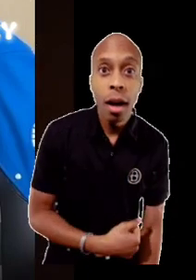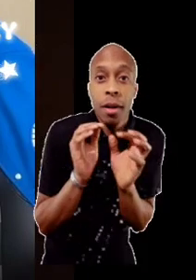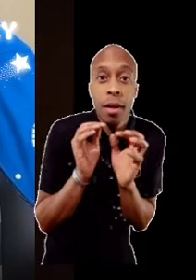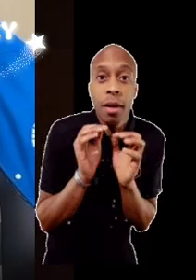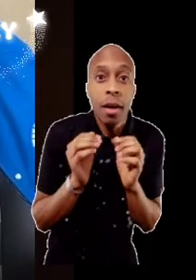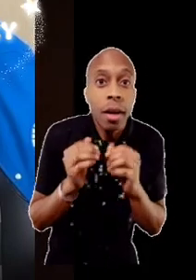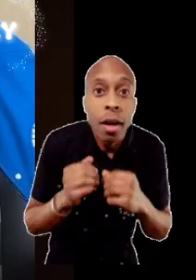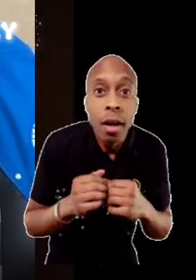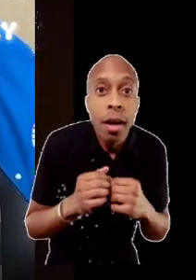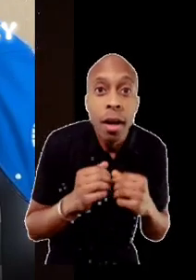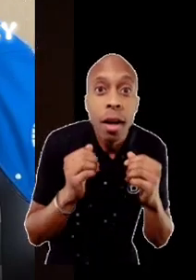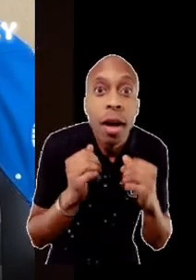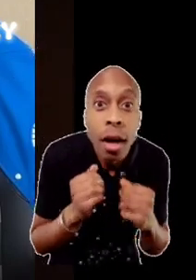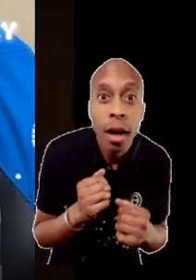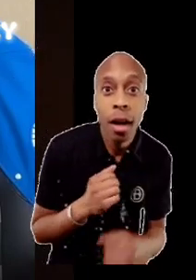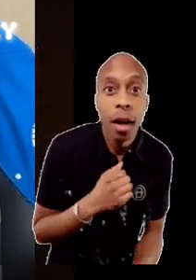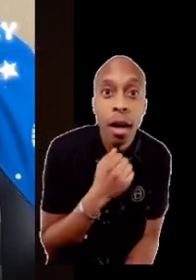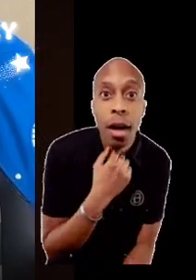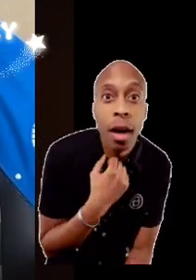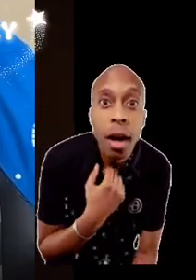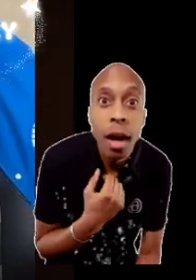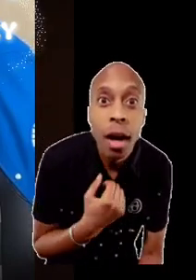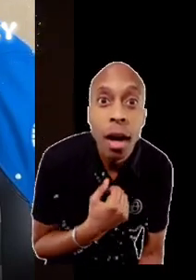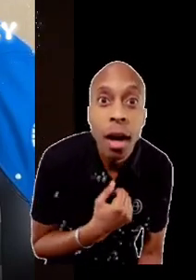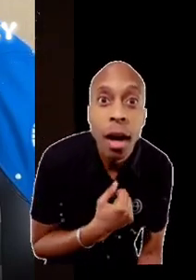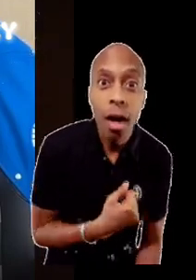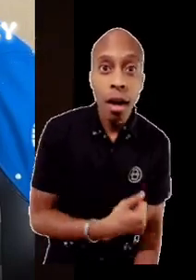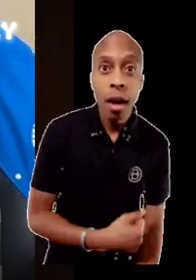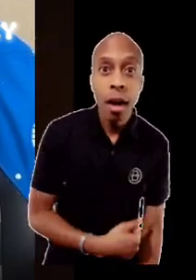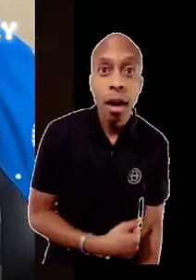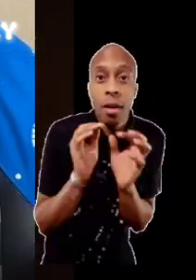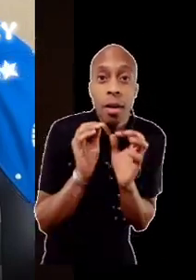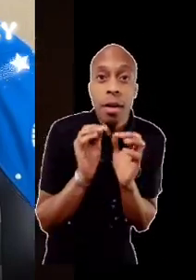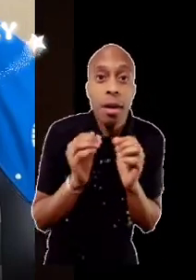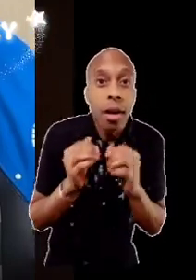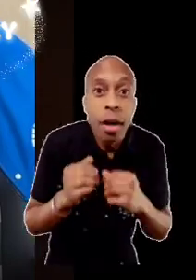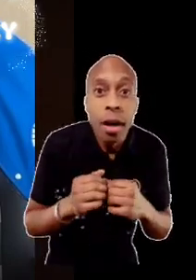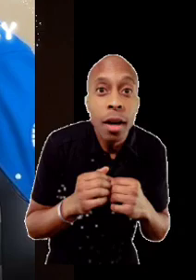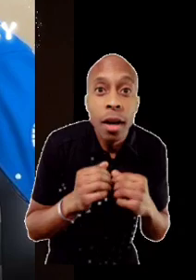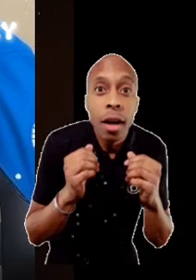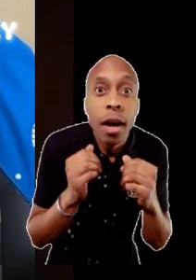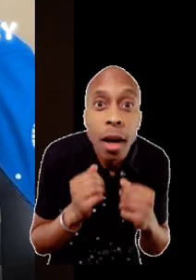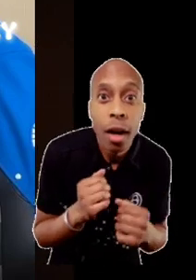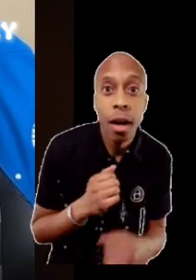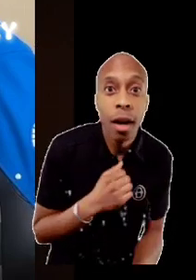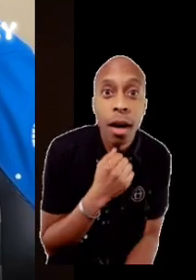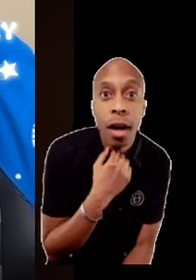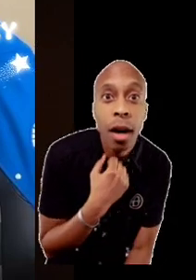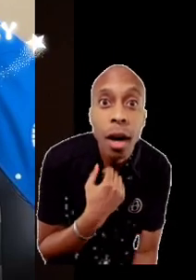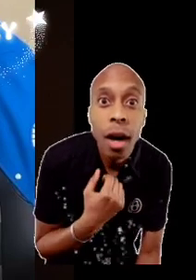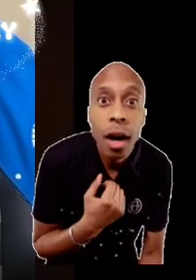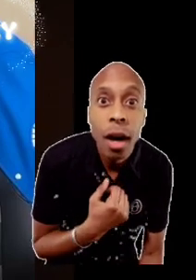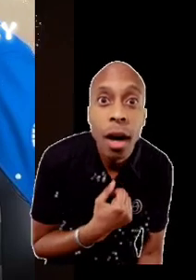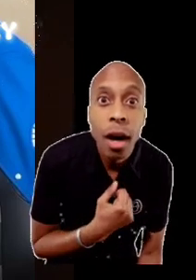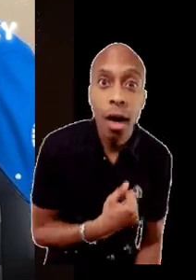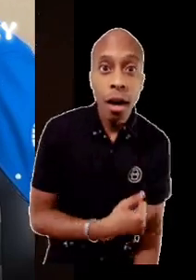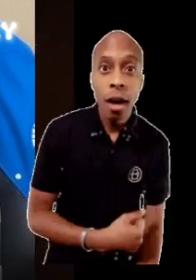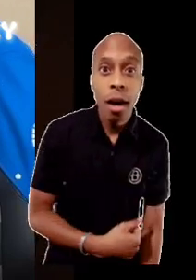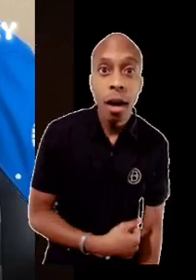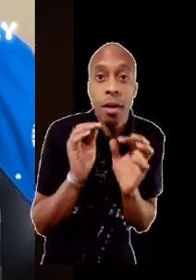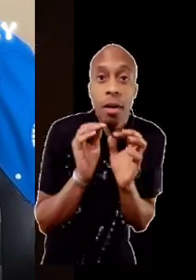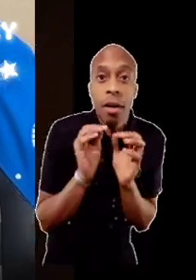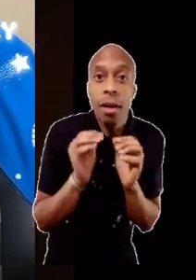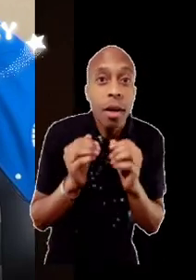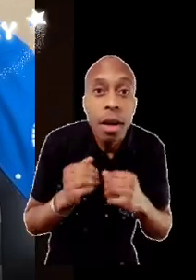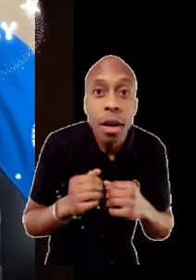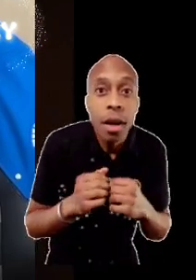Now for the people that mess up the gift them what God give them. Not me. I'm traveling alone. Somehow no. When me